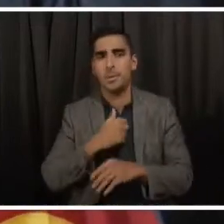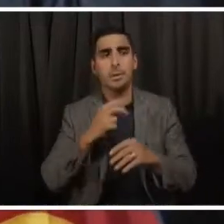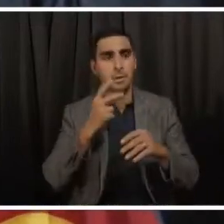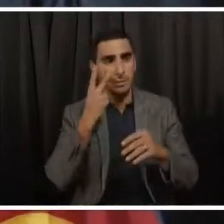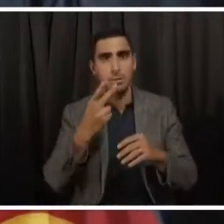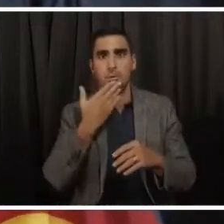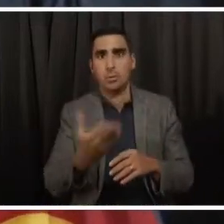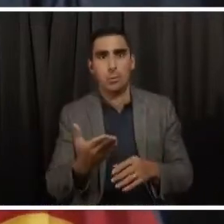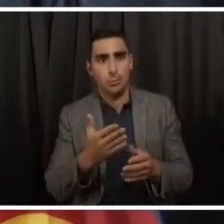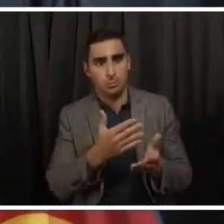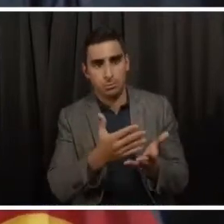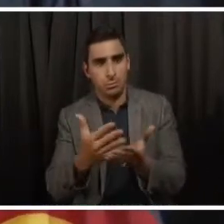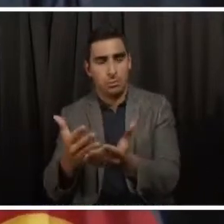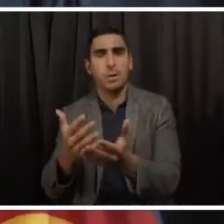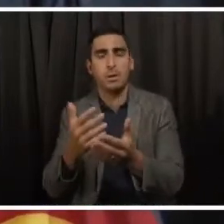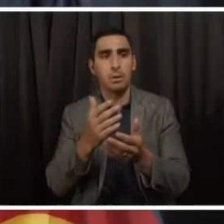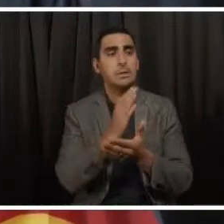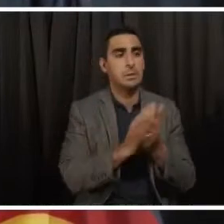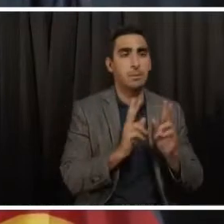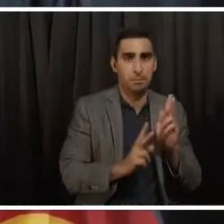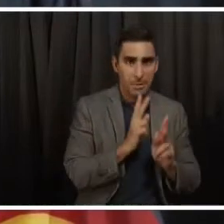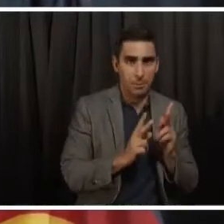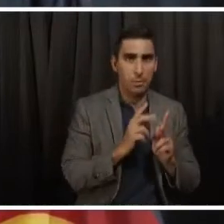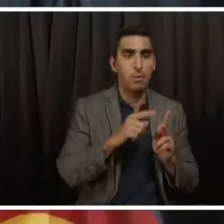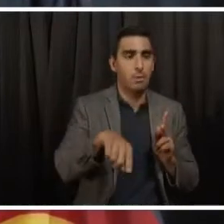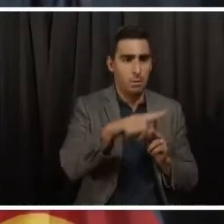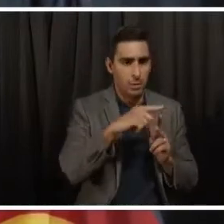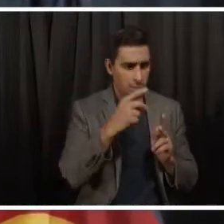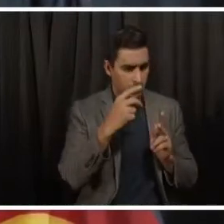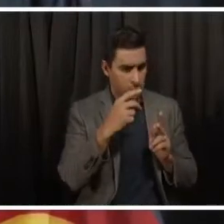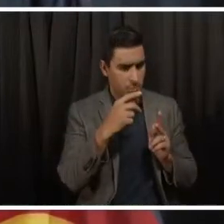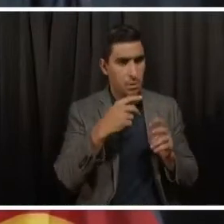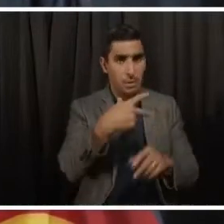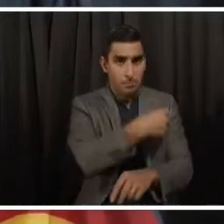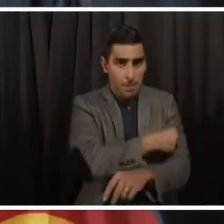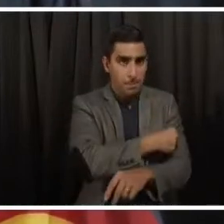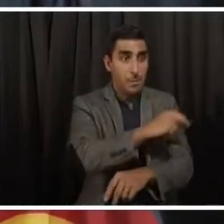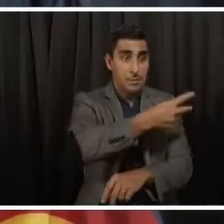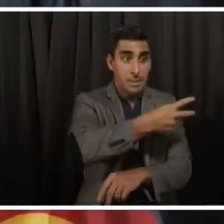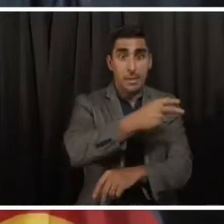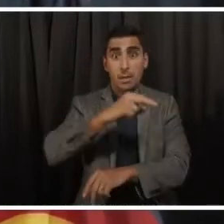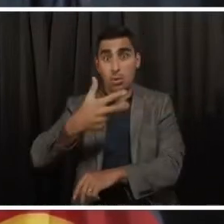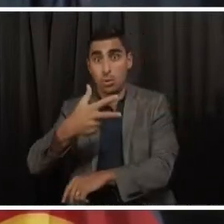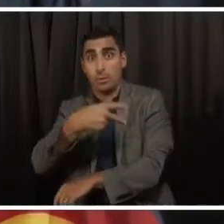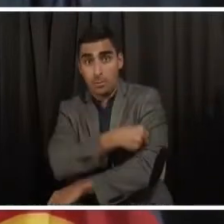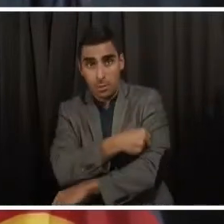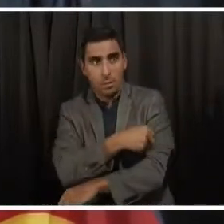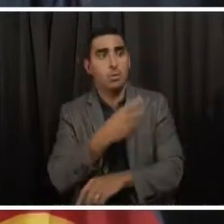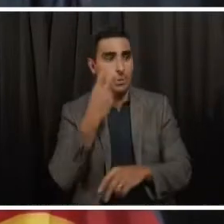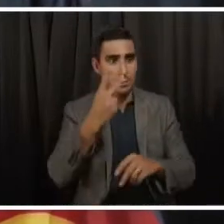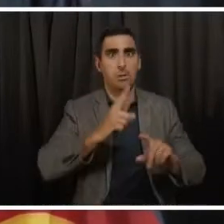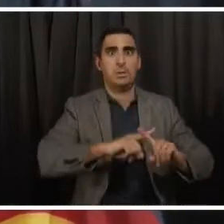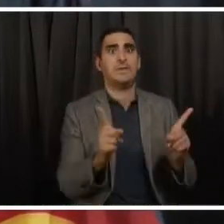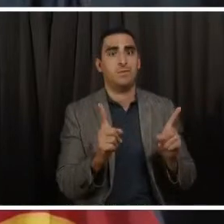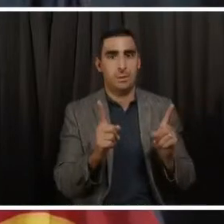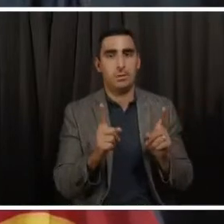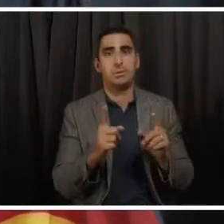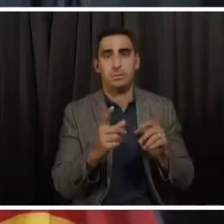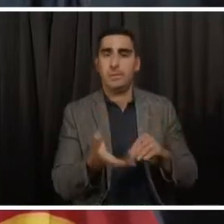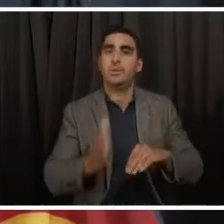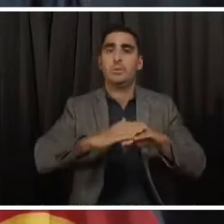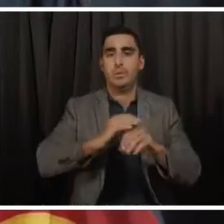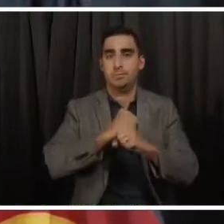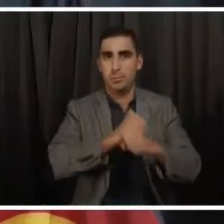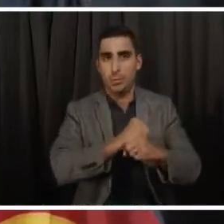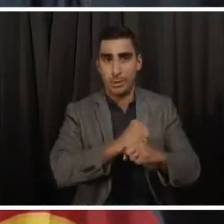a disproportionate amount of immunocompromised, but there's still a difference in all of our data between boosted and non-boosted, quite a big difference. What she said she's expecting is